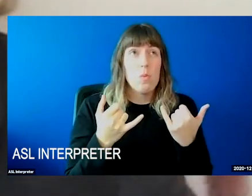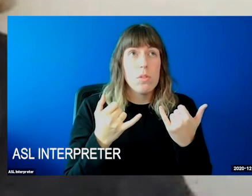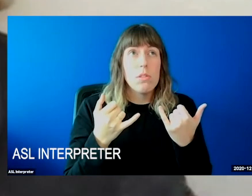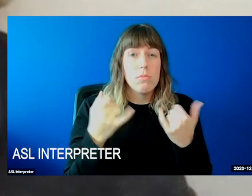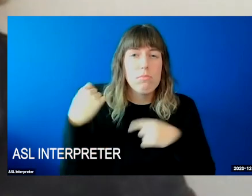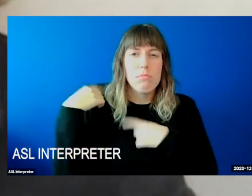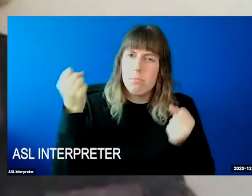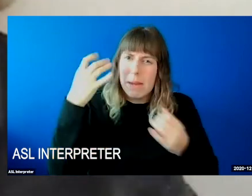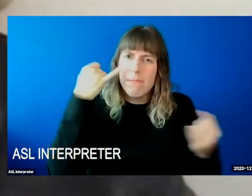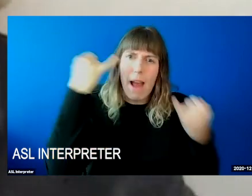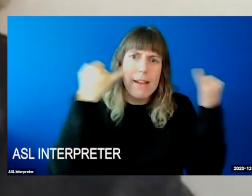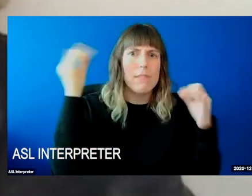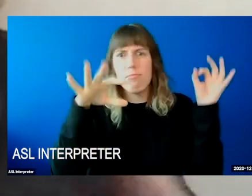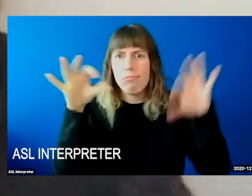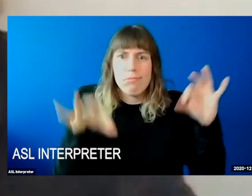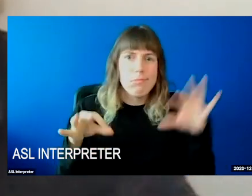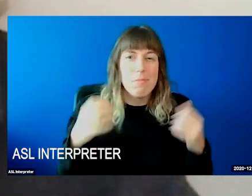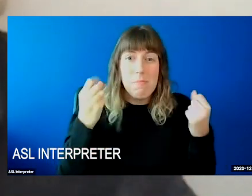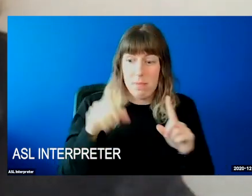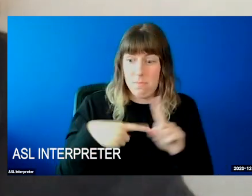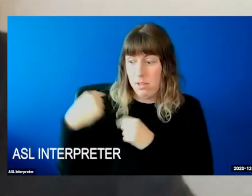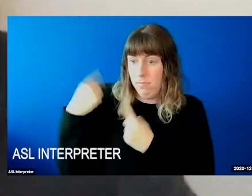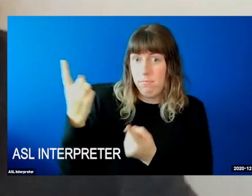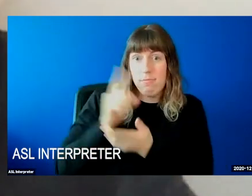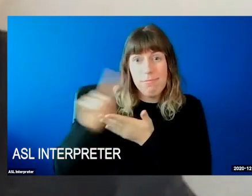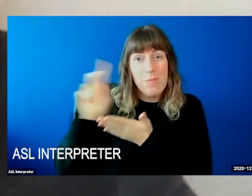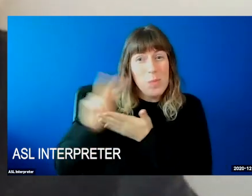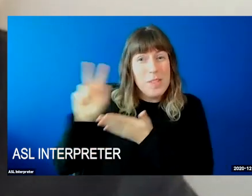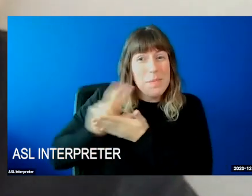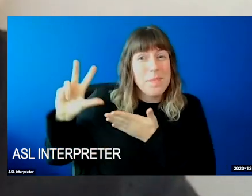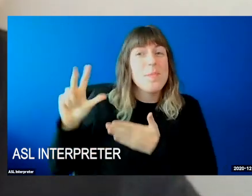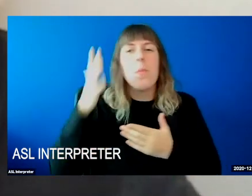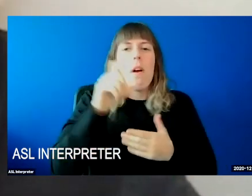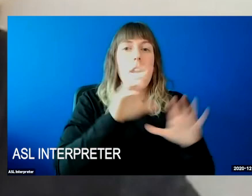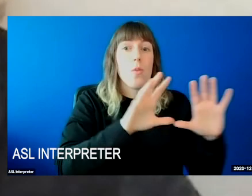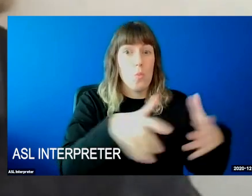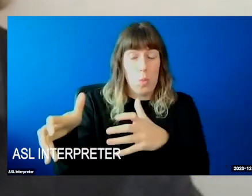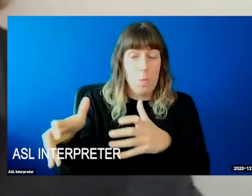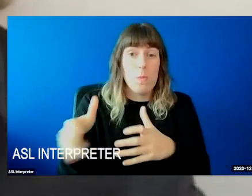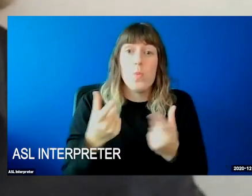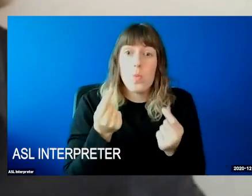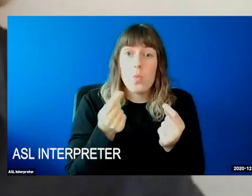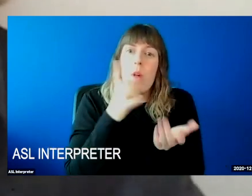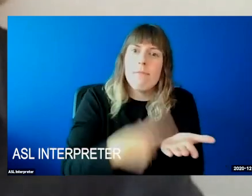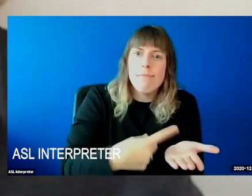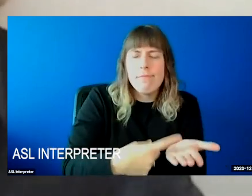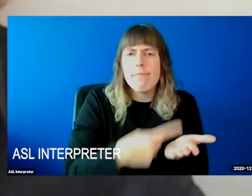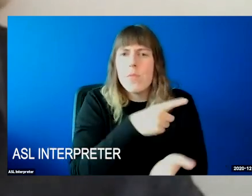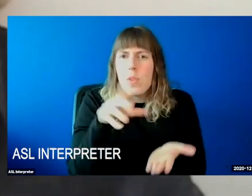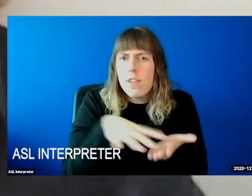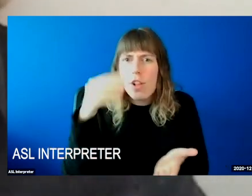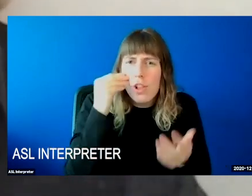think the most important thing at this point is we've had so many ideas today and through the other sessions. Share with the others in your